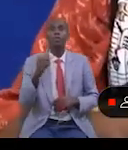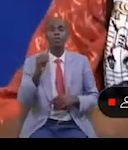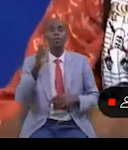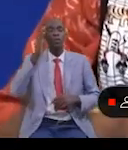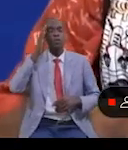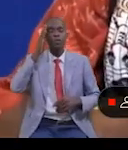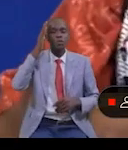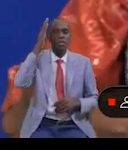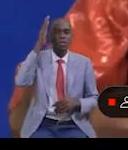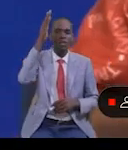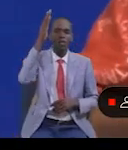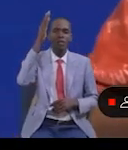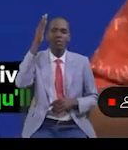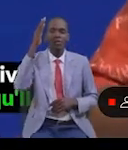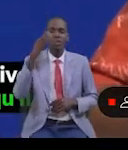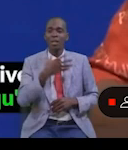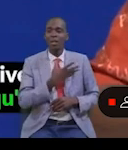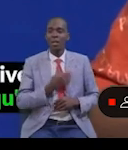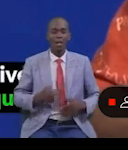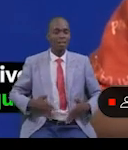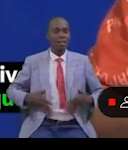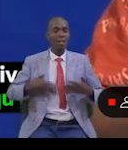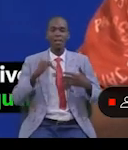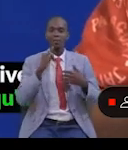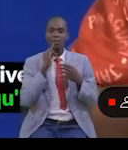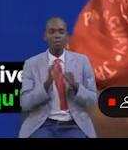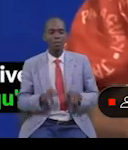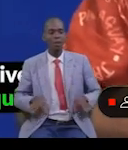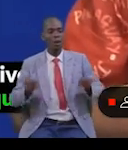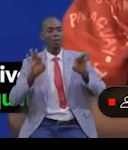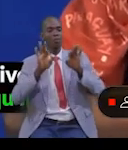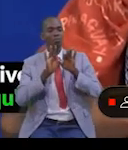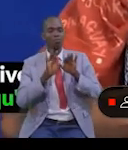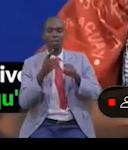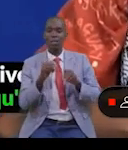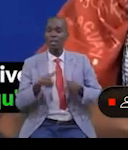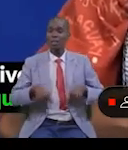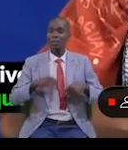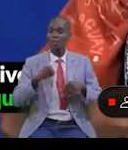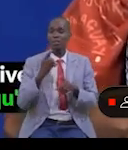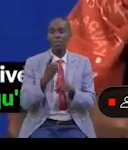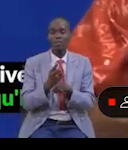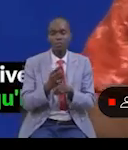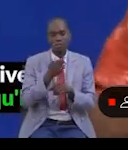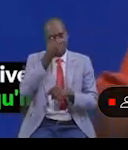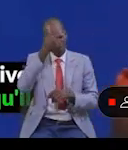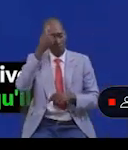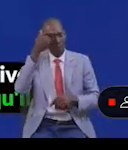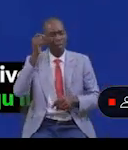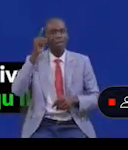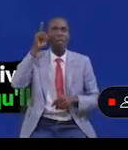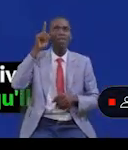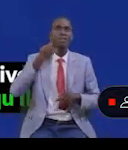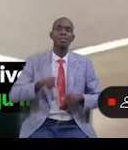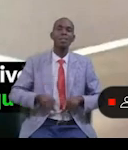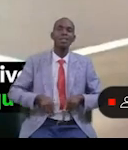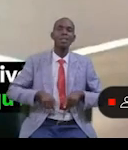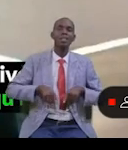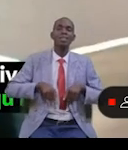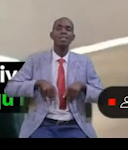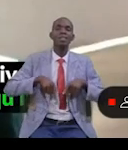the future. And life is worth the living just because